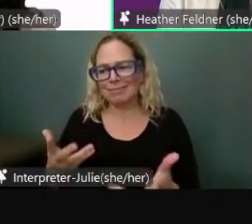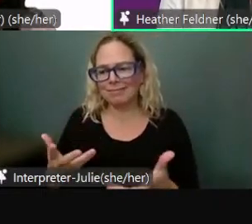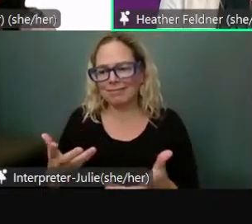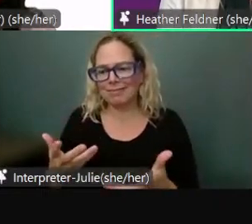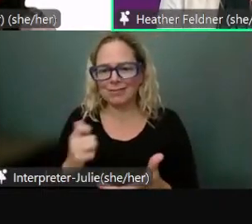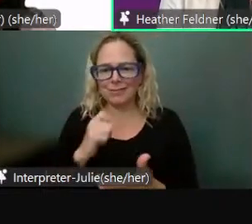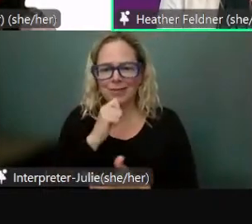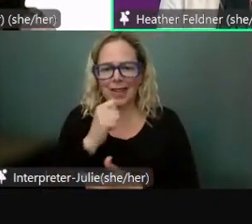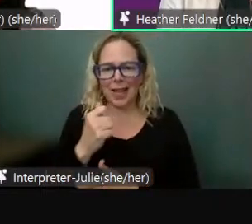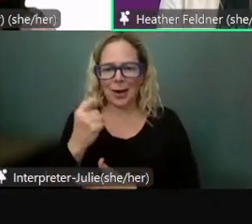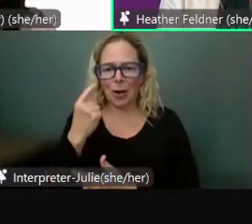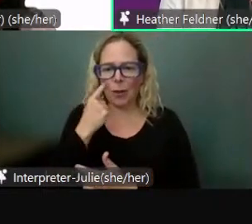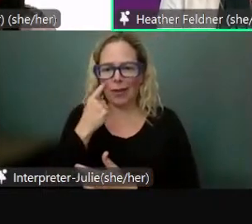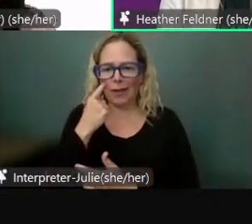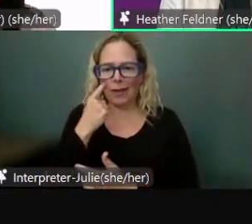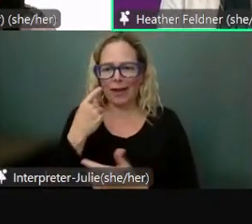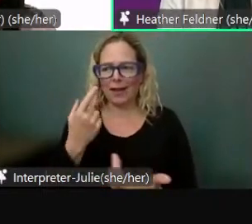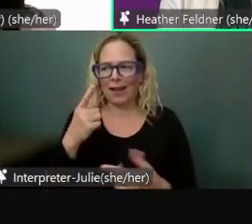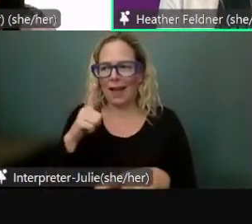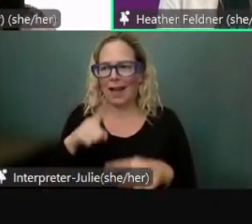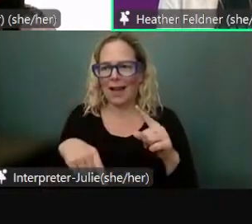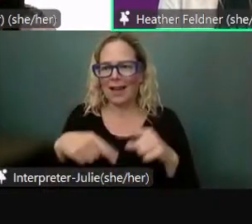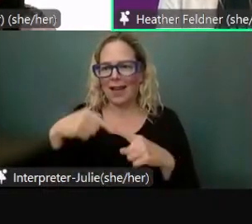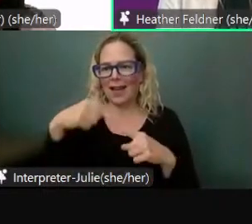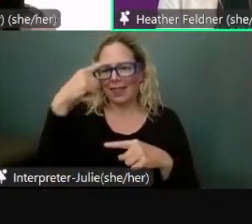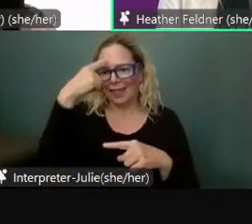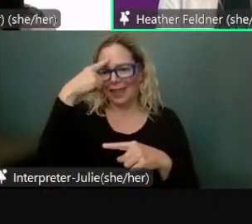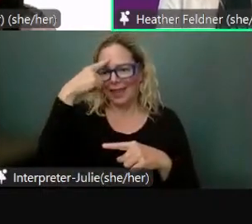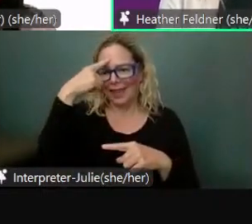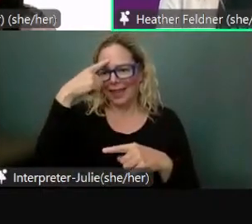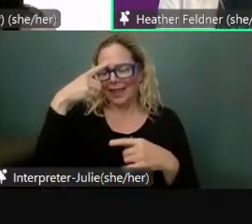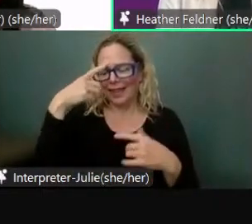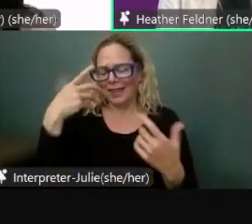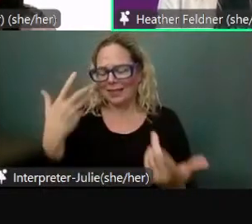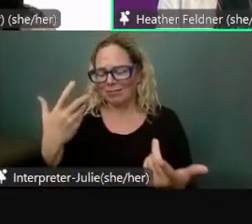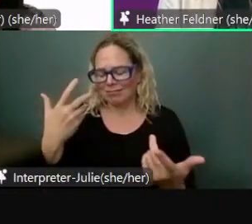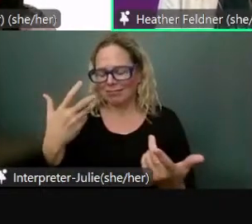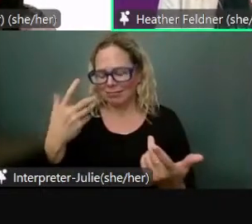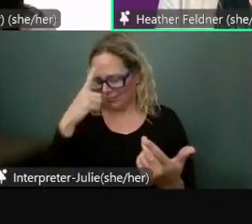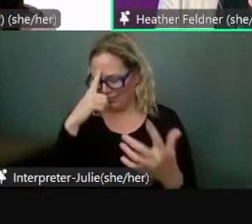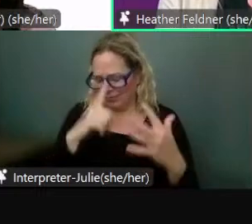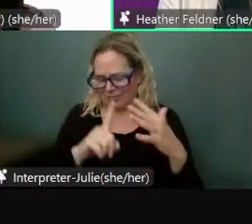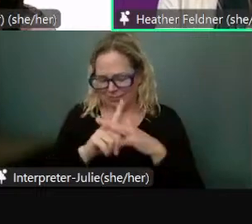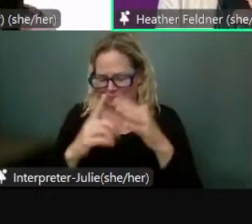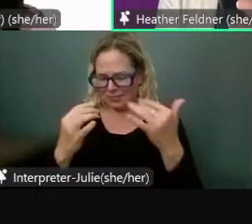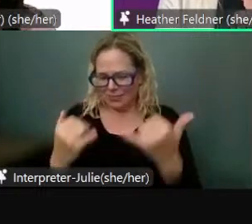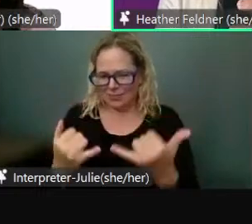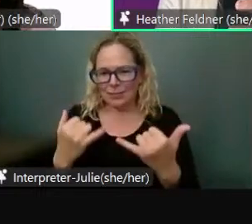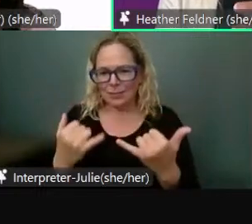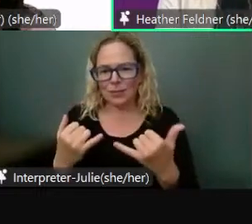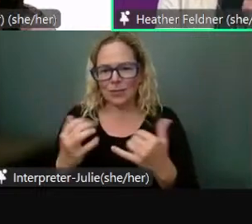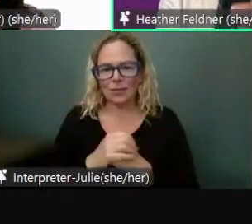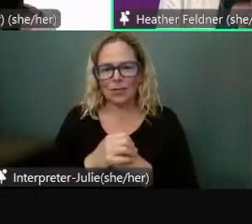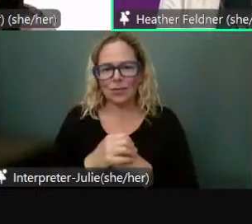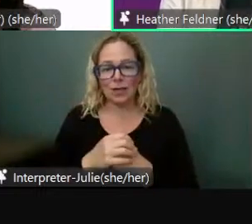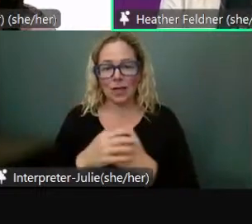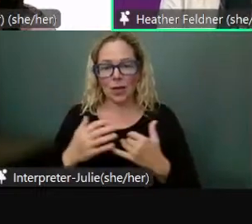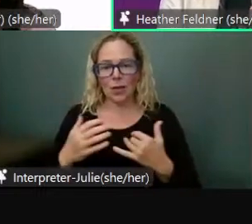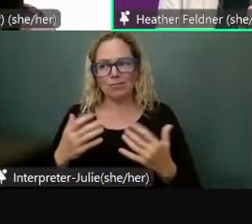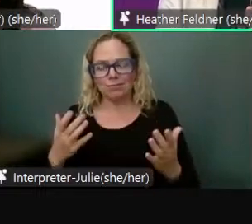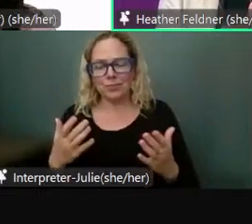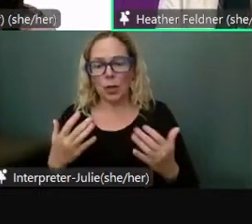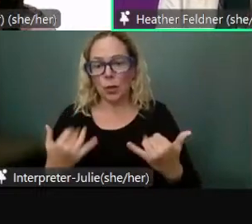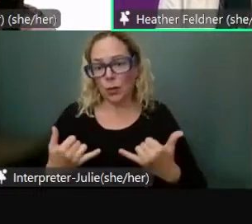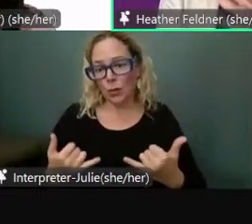I can't think of anything off the top of my head. Outside of, we are conducting a study right